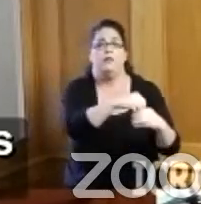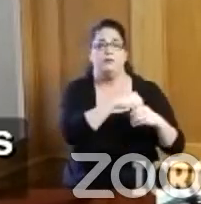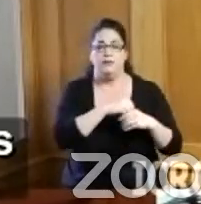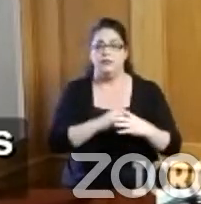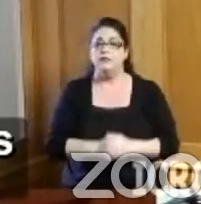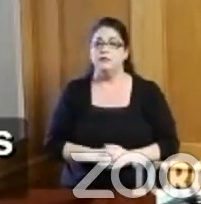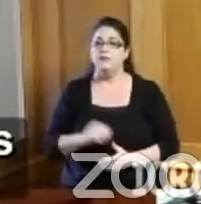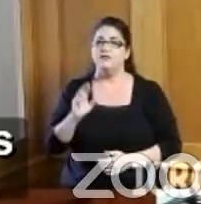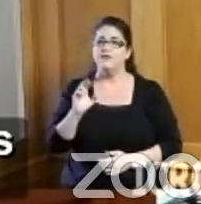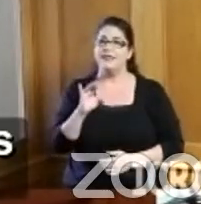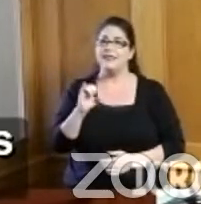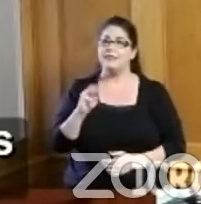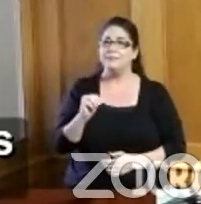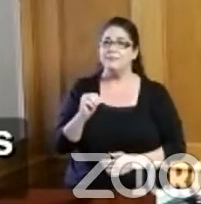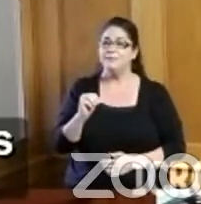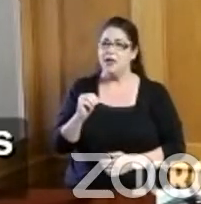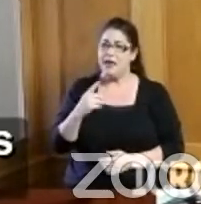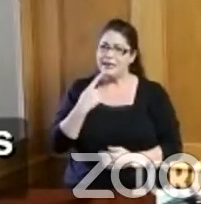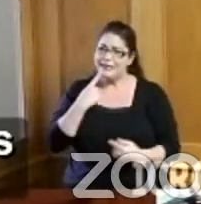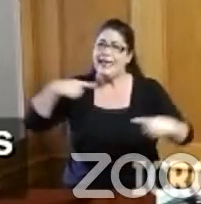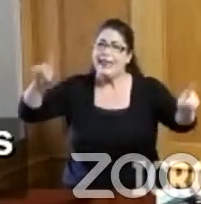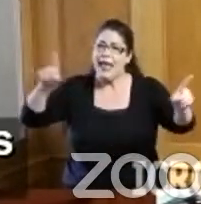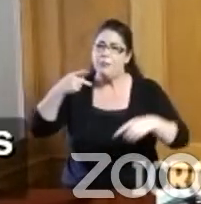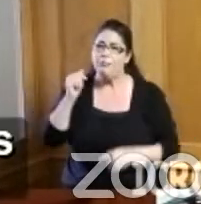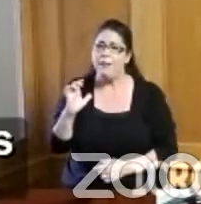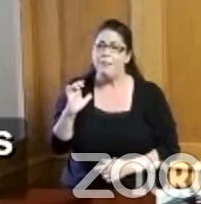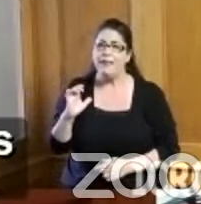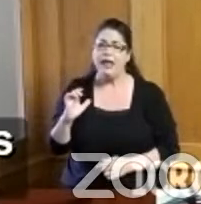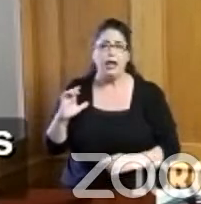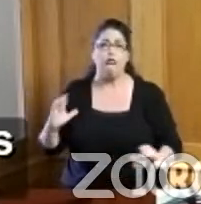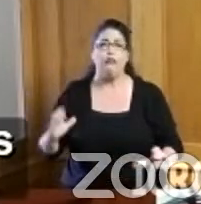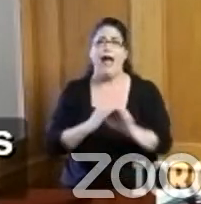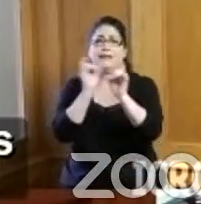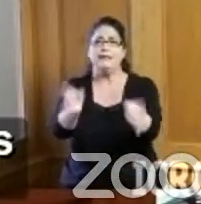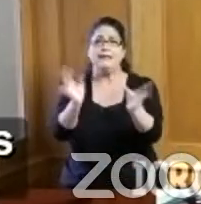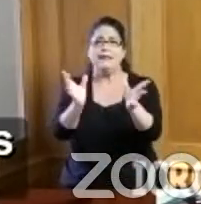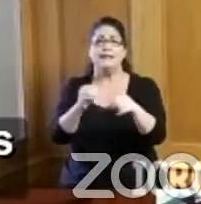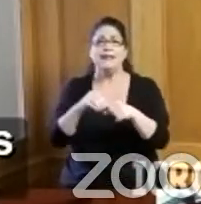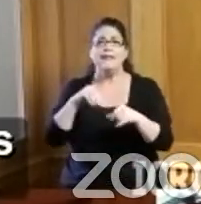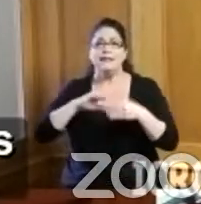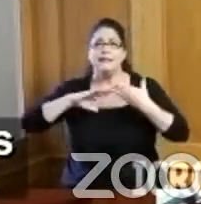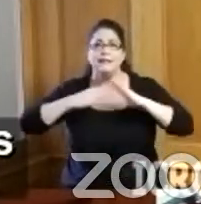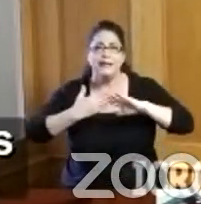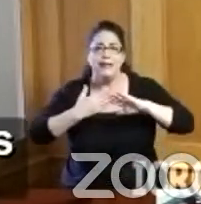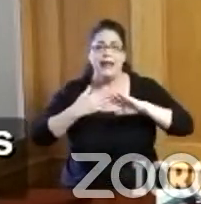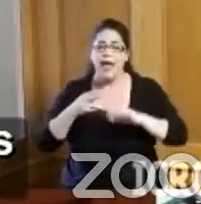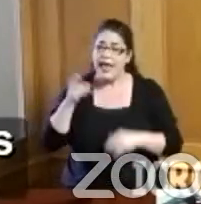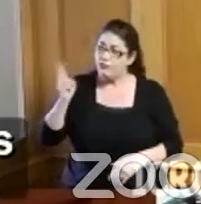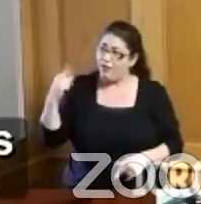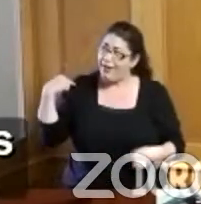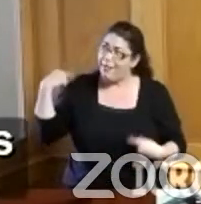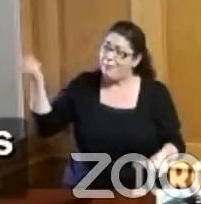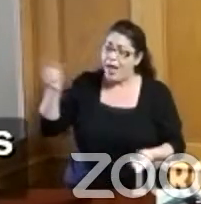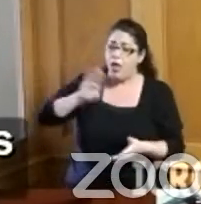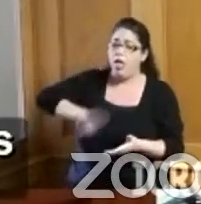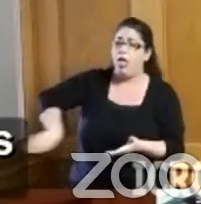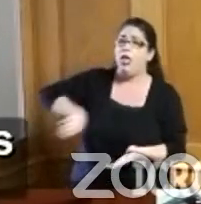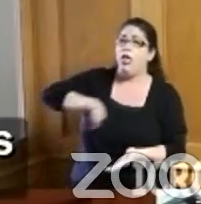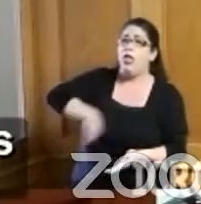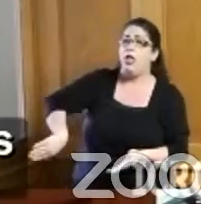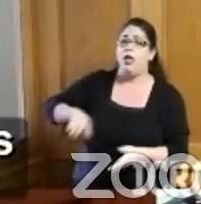declared a public health crisis in our city and county, we must provide those who have been historically excluded with opportunities